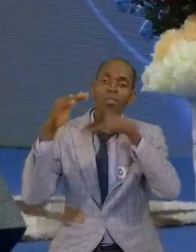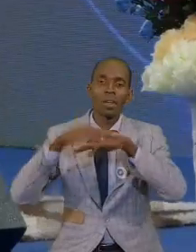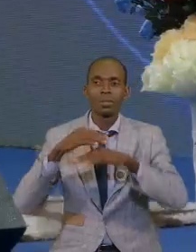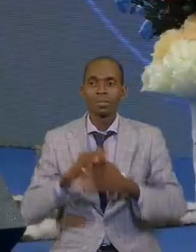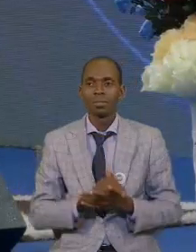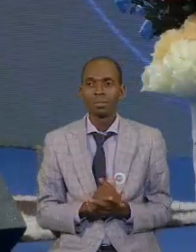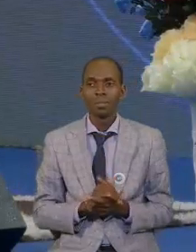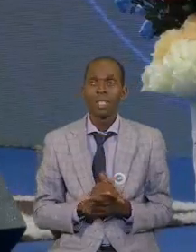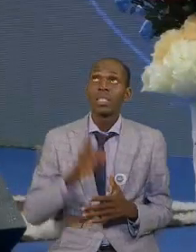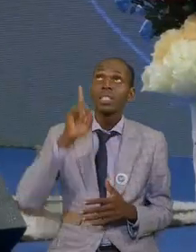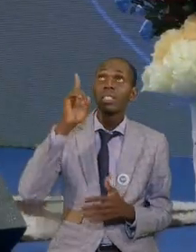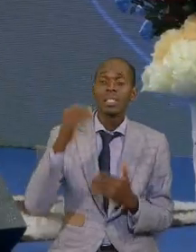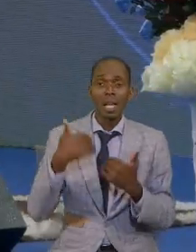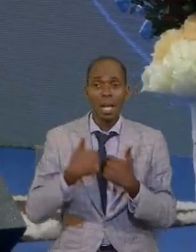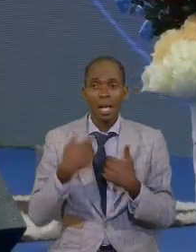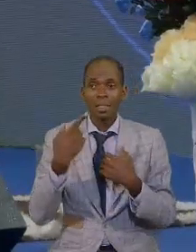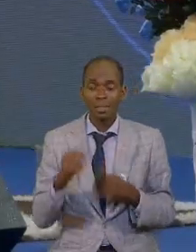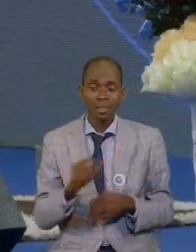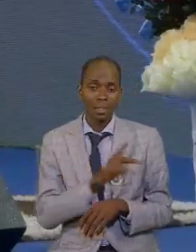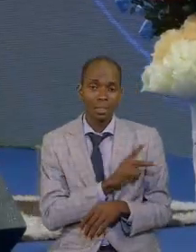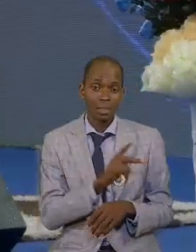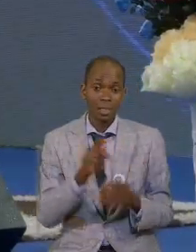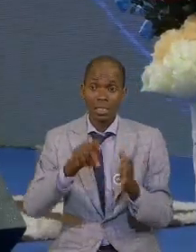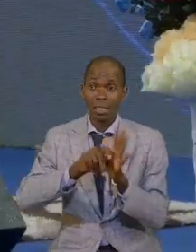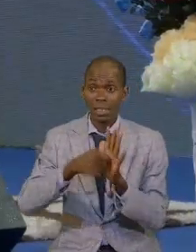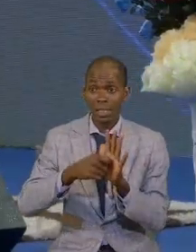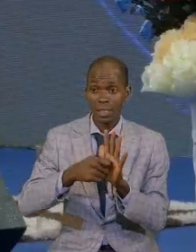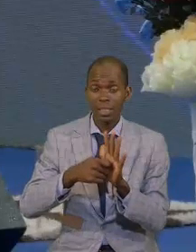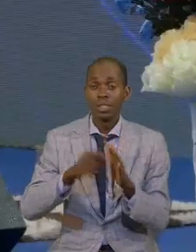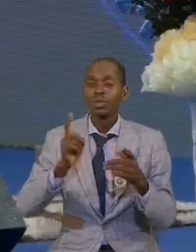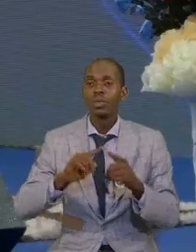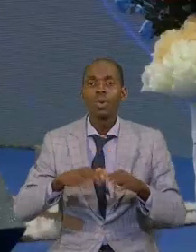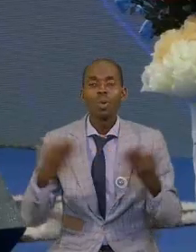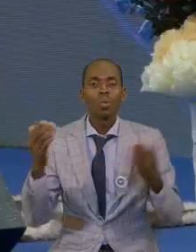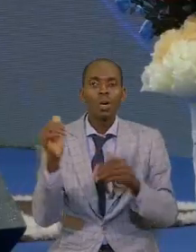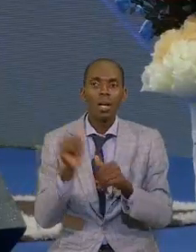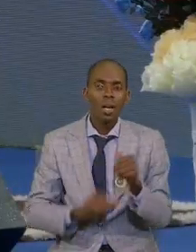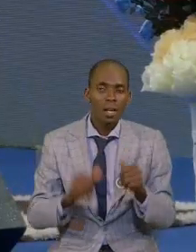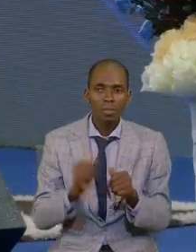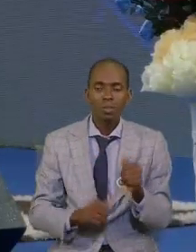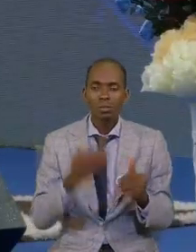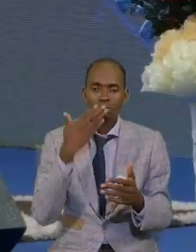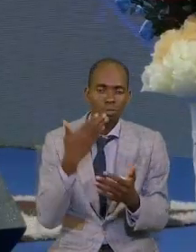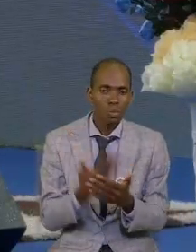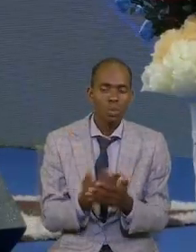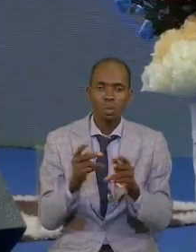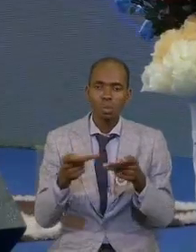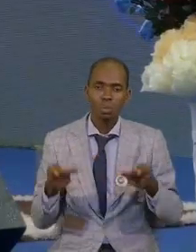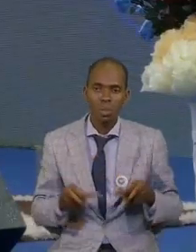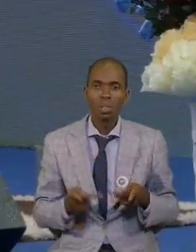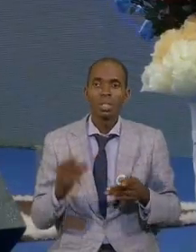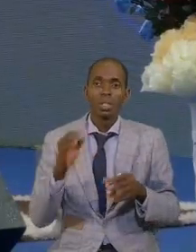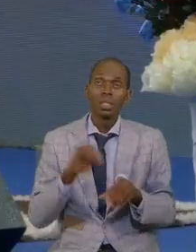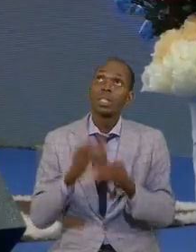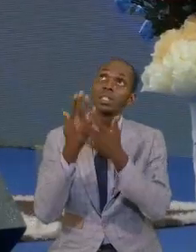He has the key to open every place the goodness of God is in heaven. And he uses that key